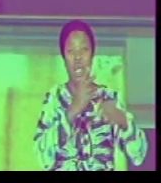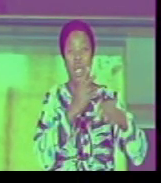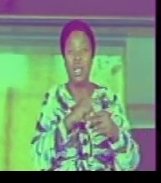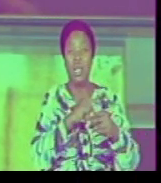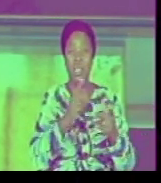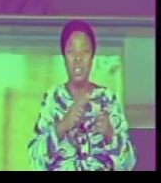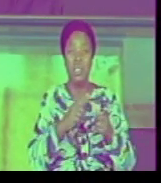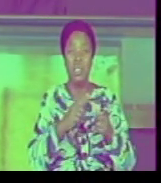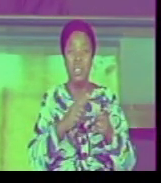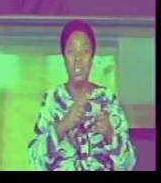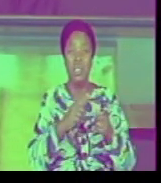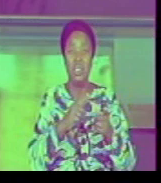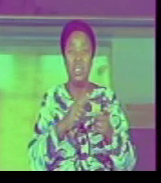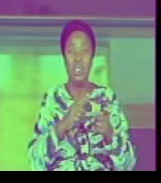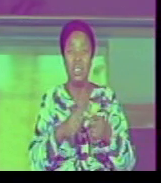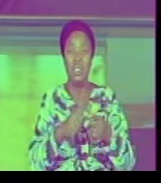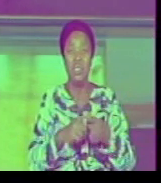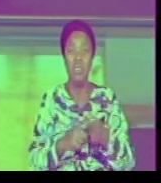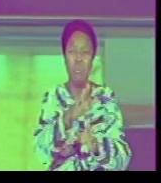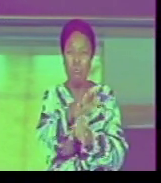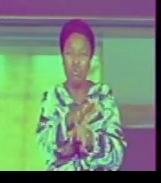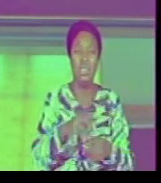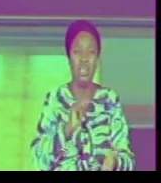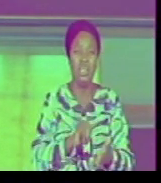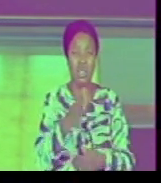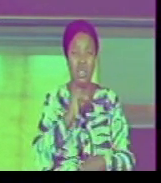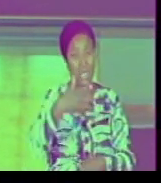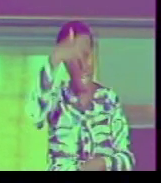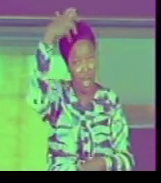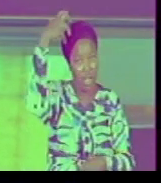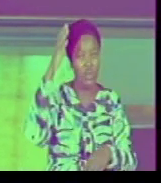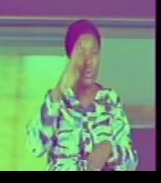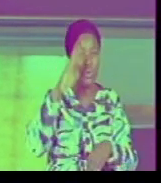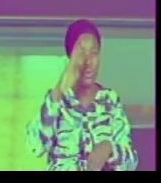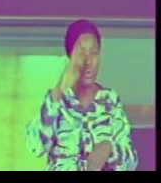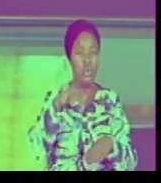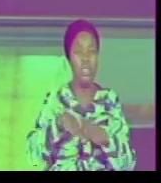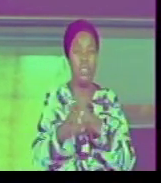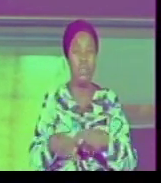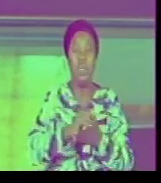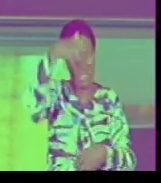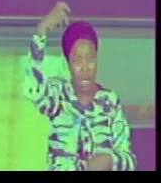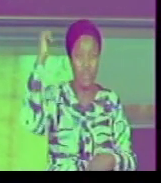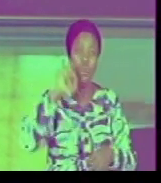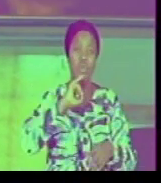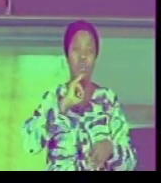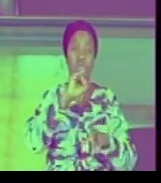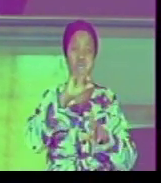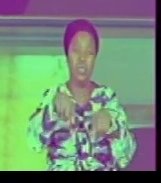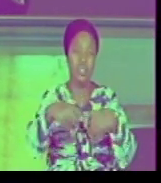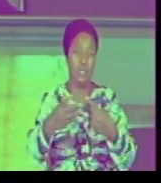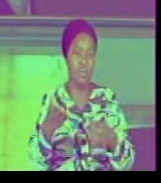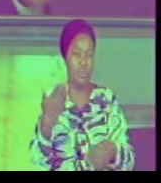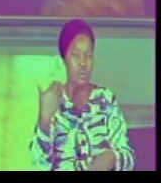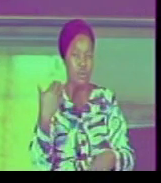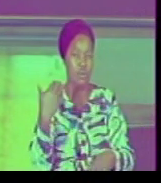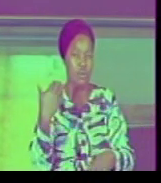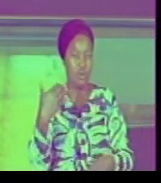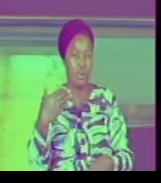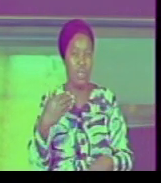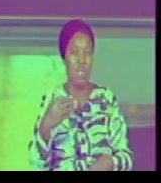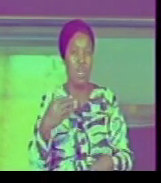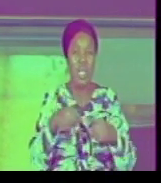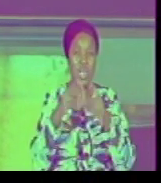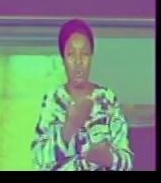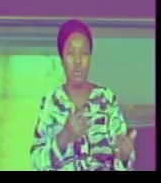way, that lion is gone. Enemies are waiting in the way, and I cannot go